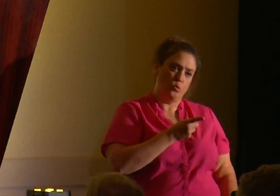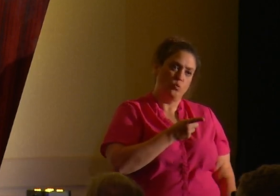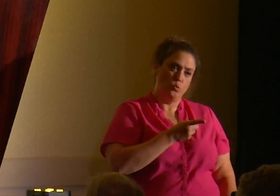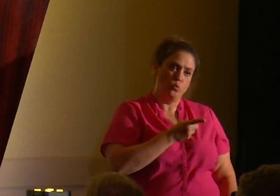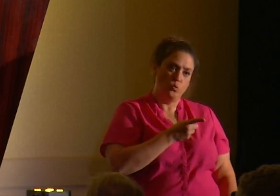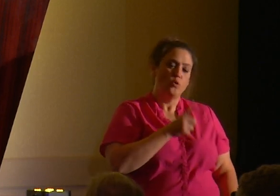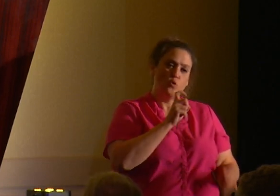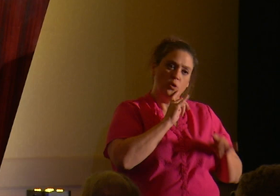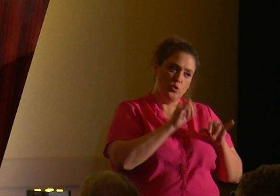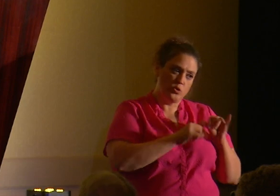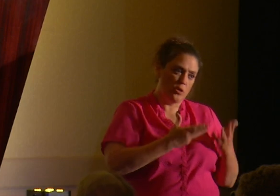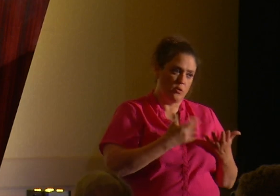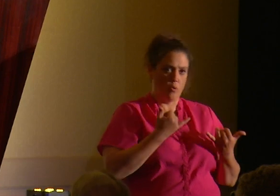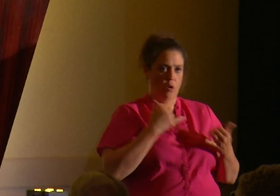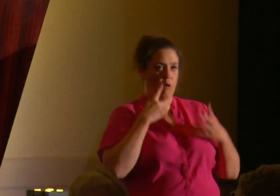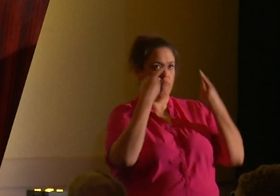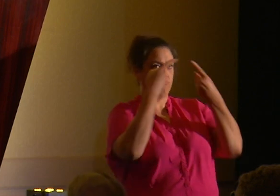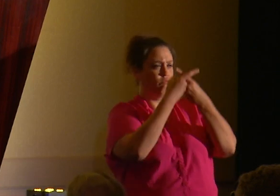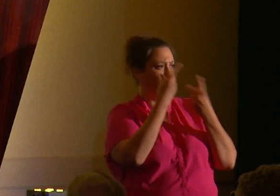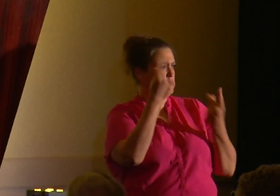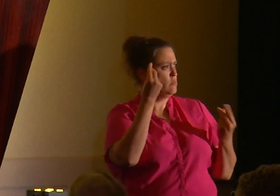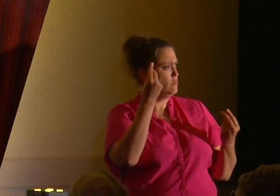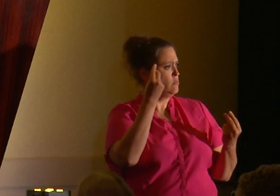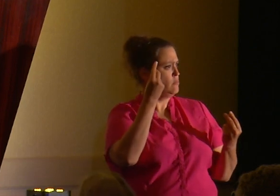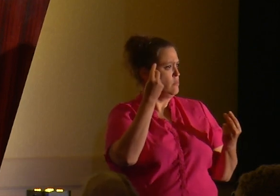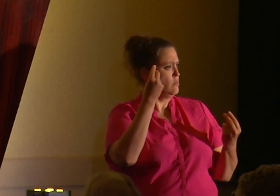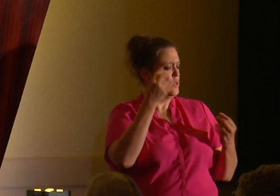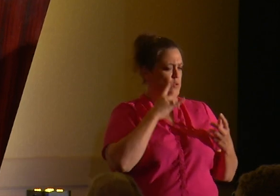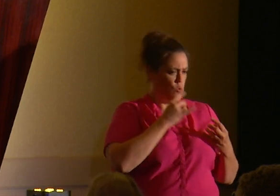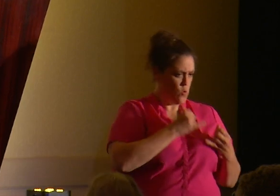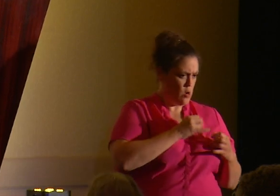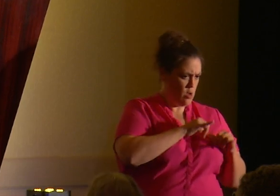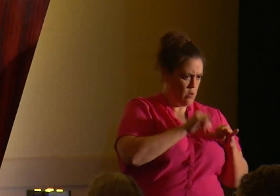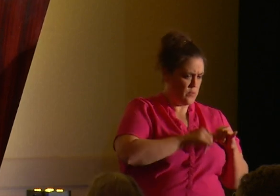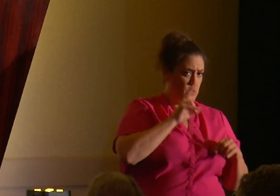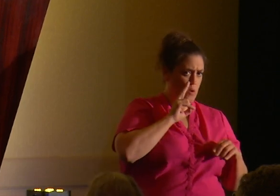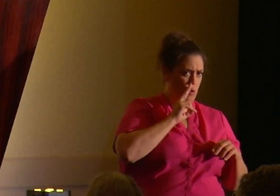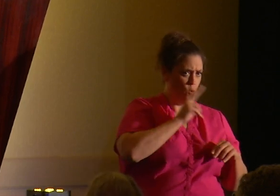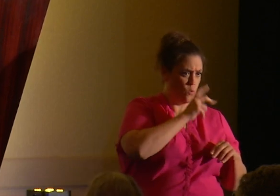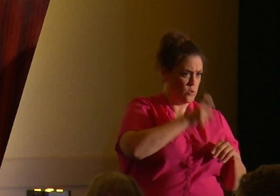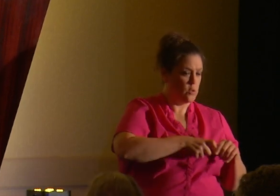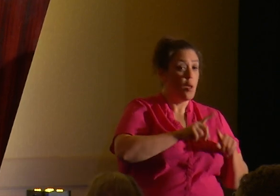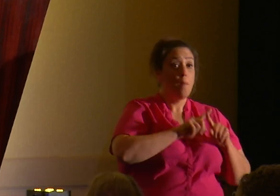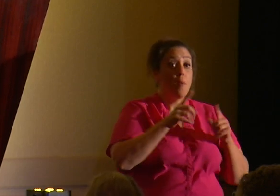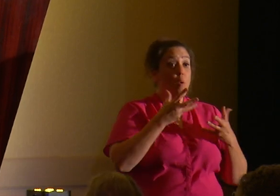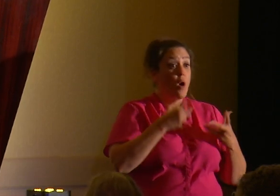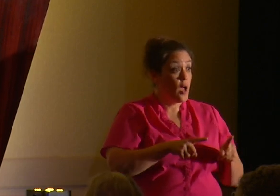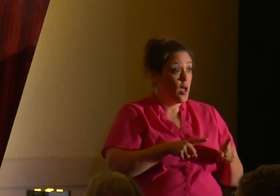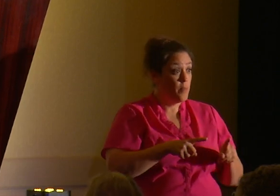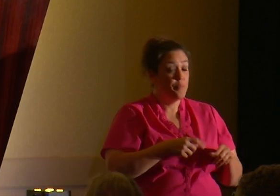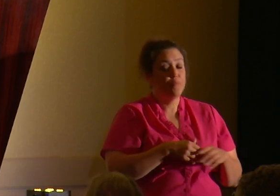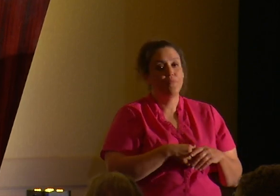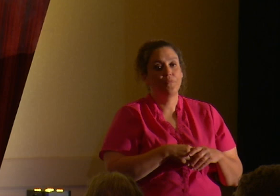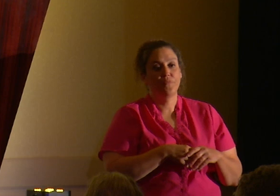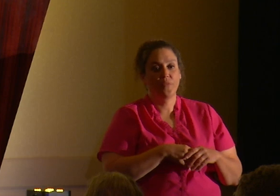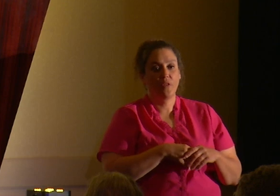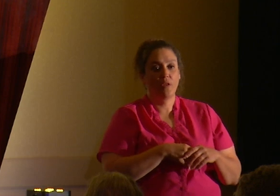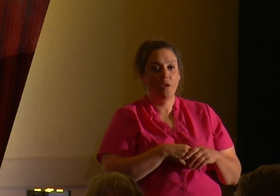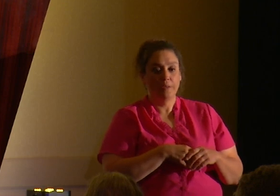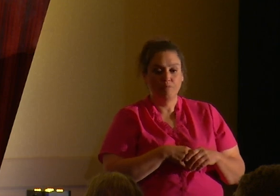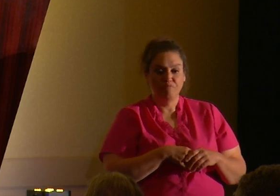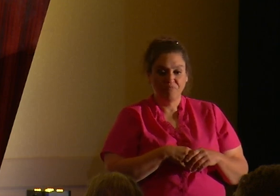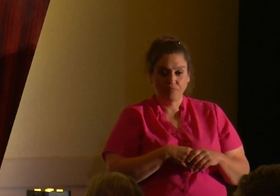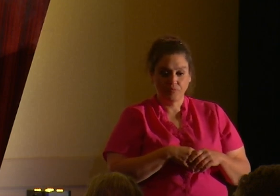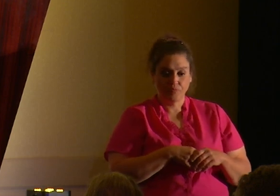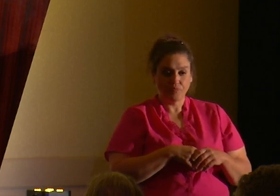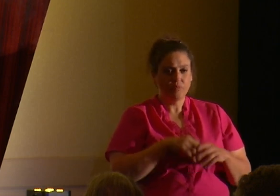So now what do you do, right? That's what you do. So now I'm staying in Houston, but what happens is that this is when